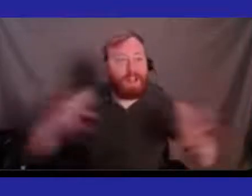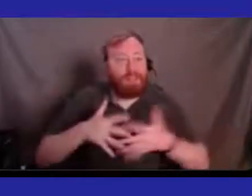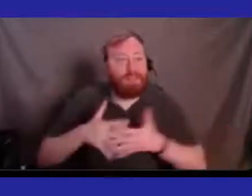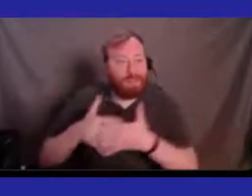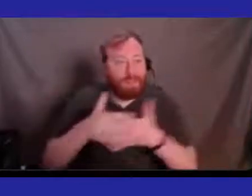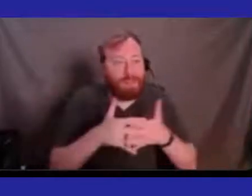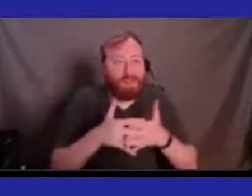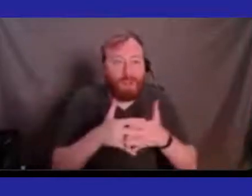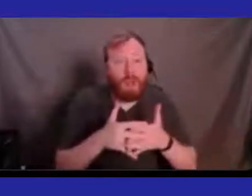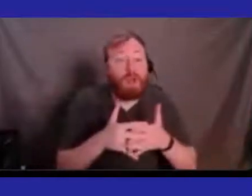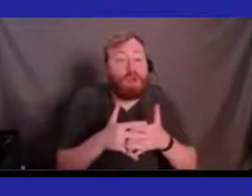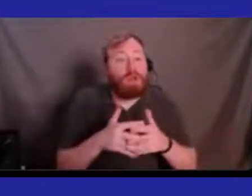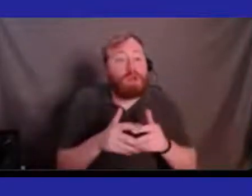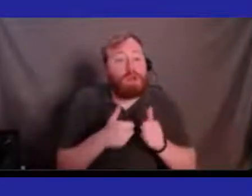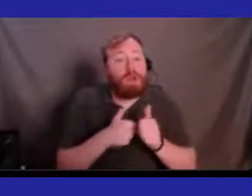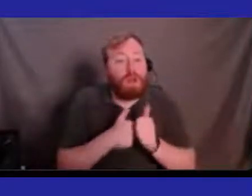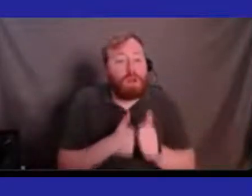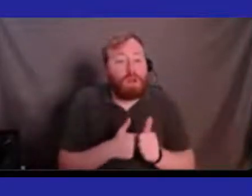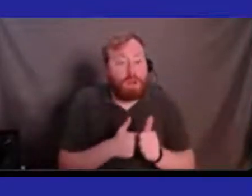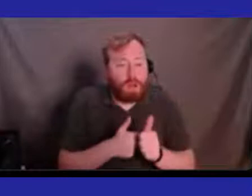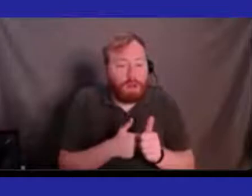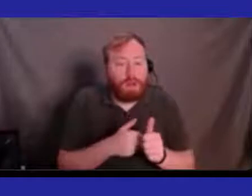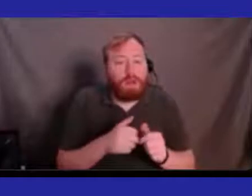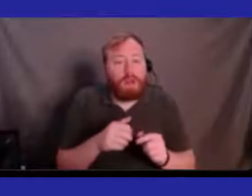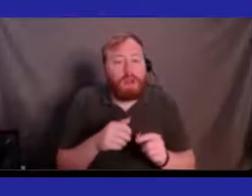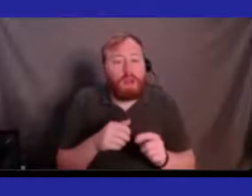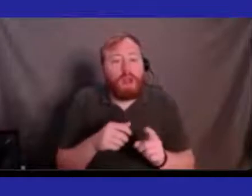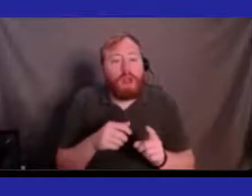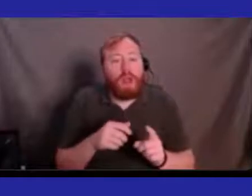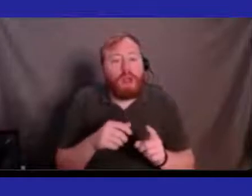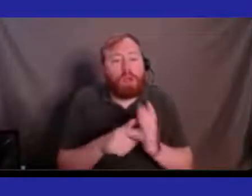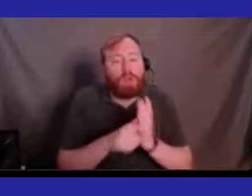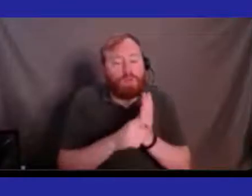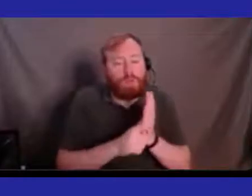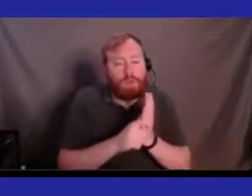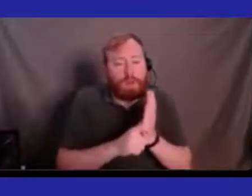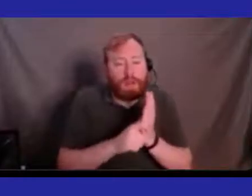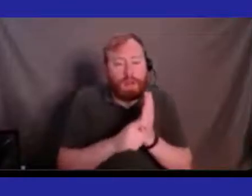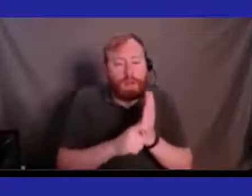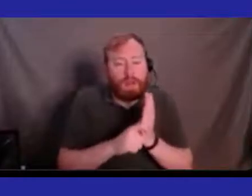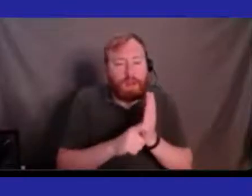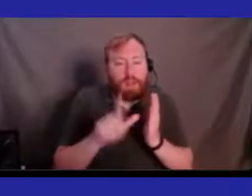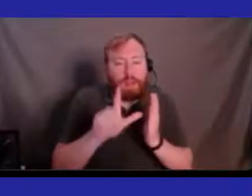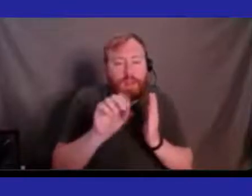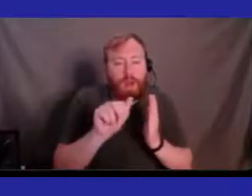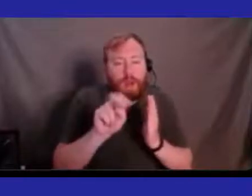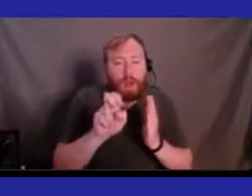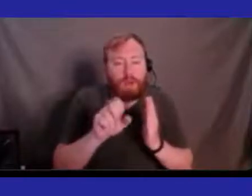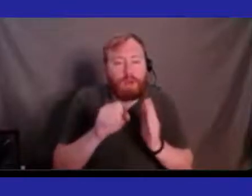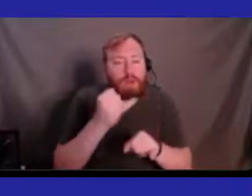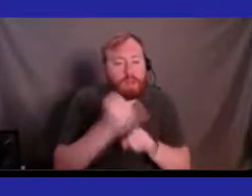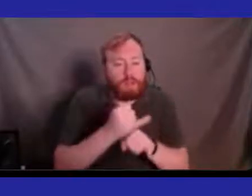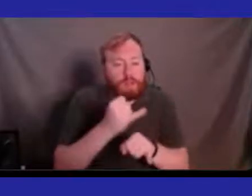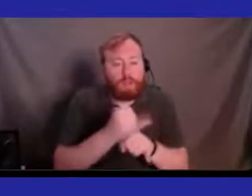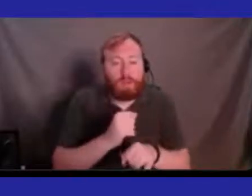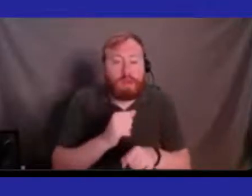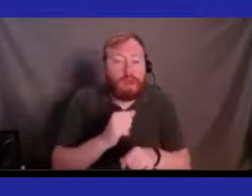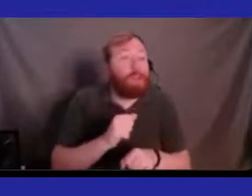July 12th from the Loan Institute, a nonpartisan healthcare linked think